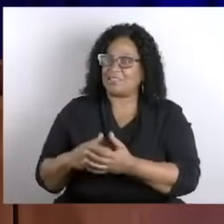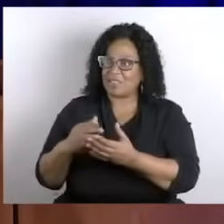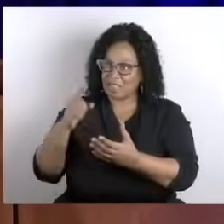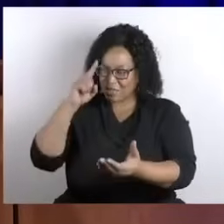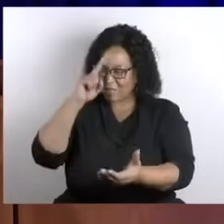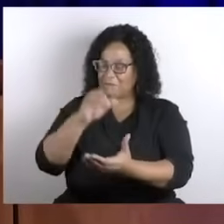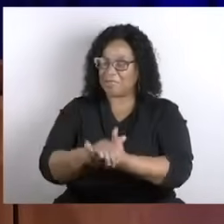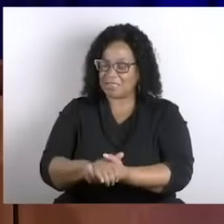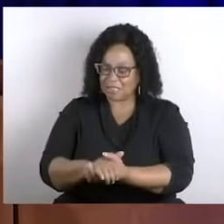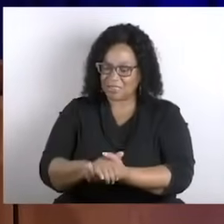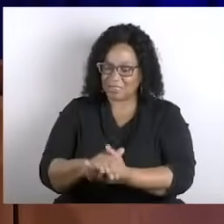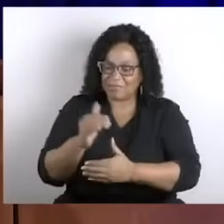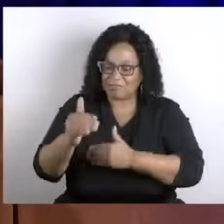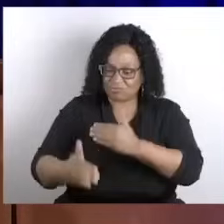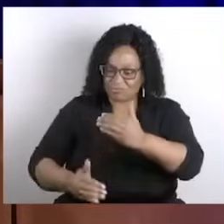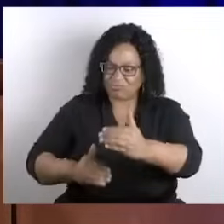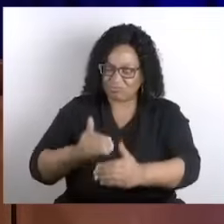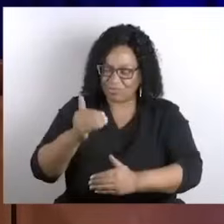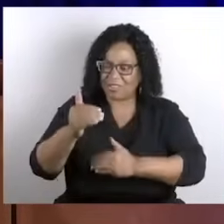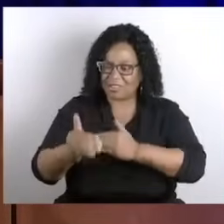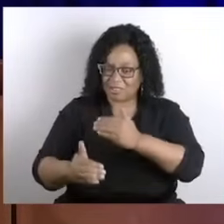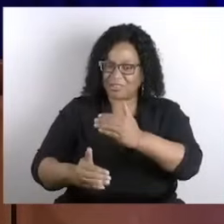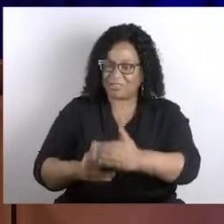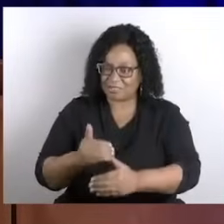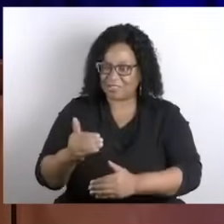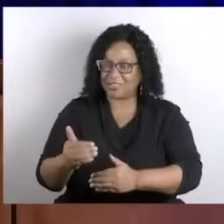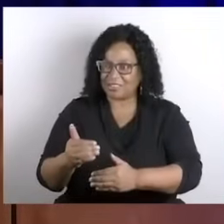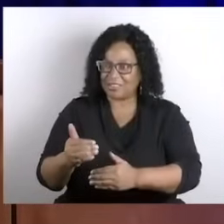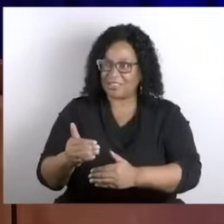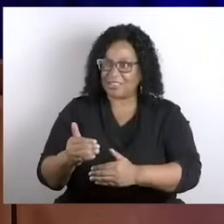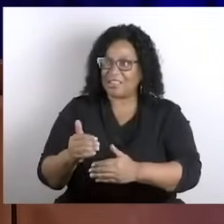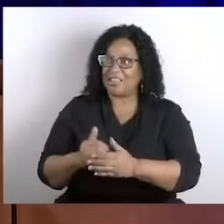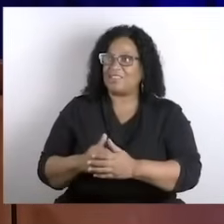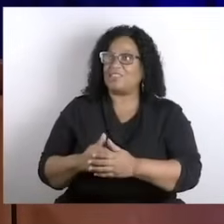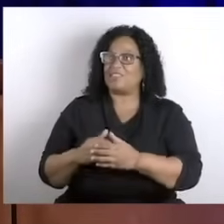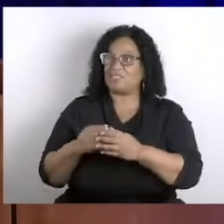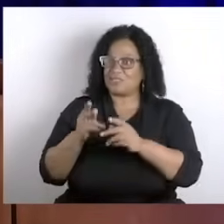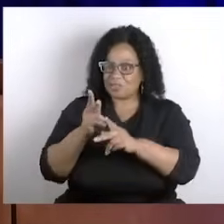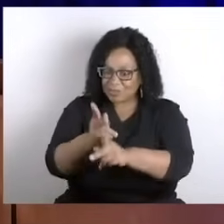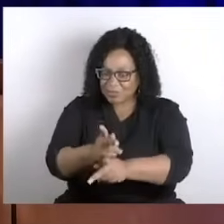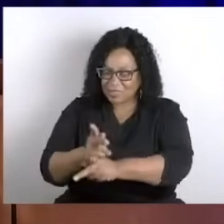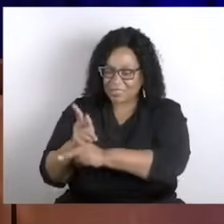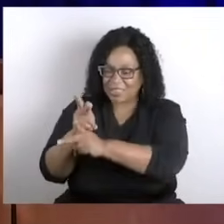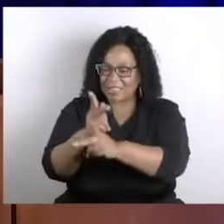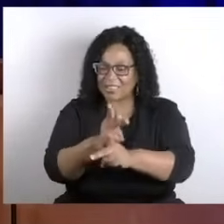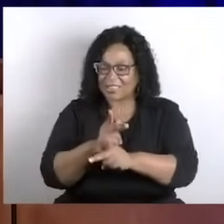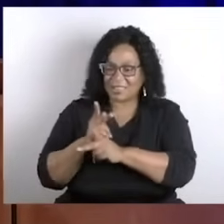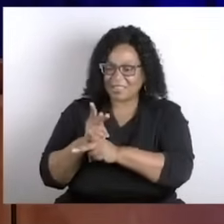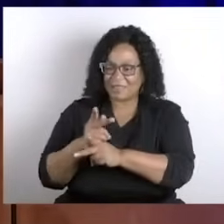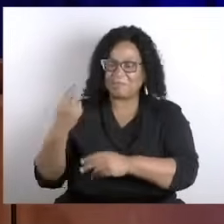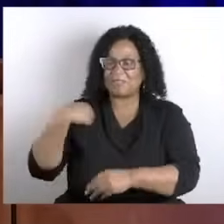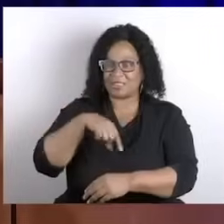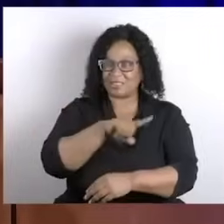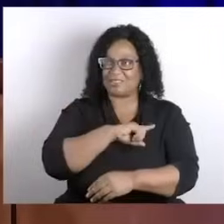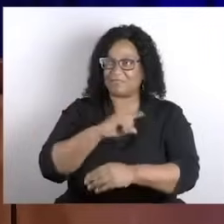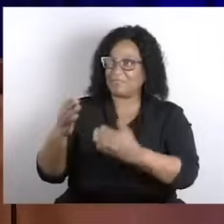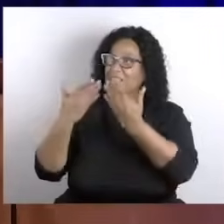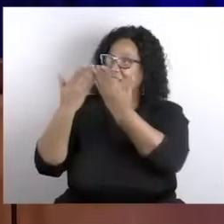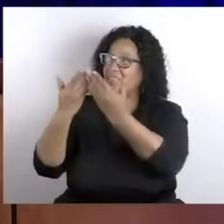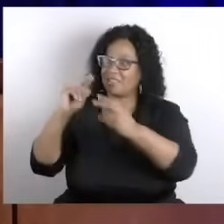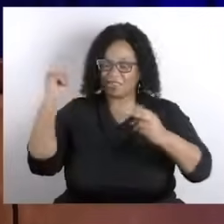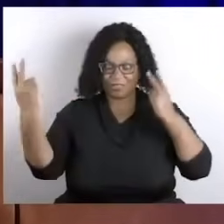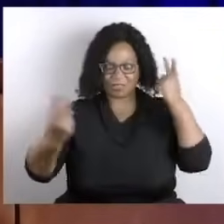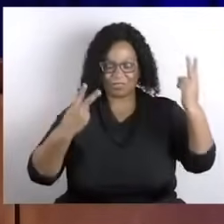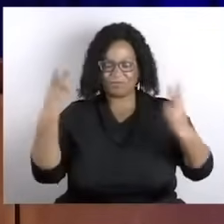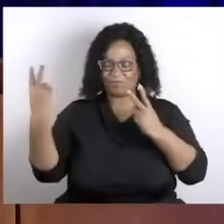time passes, you hold our times in your hand. And we thank you for the victory that is